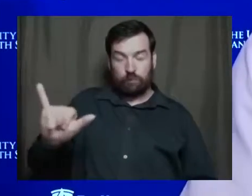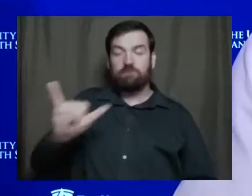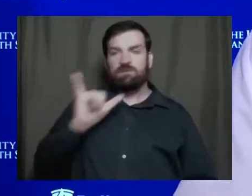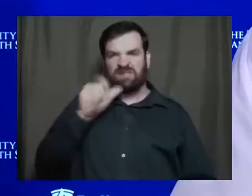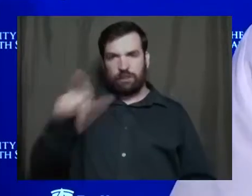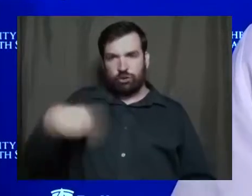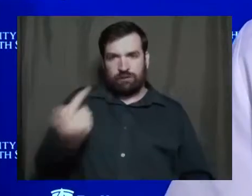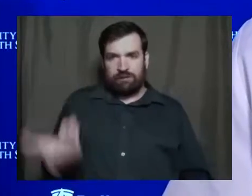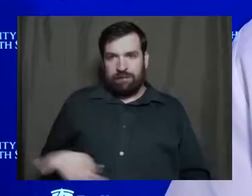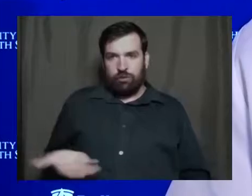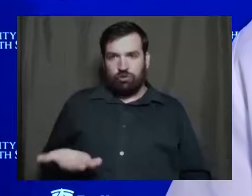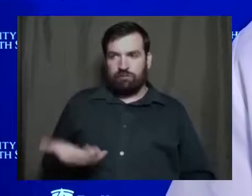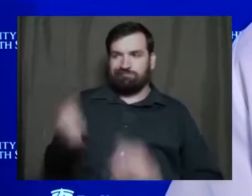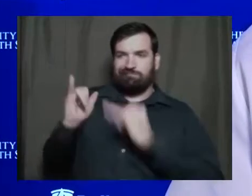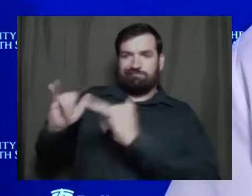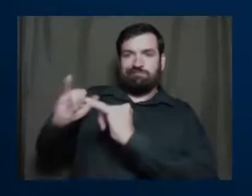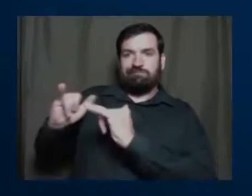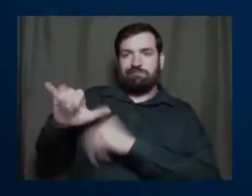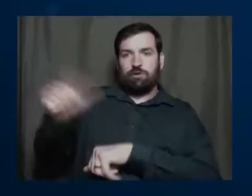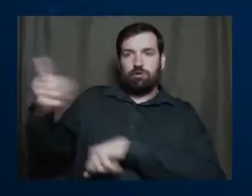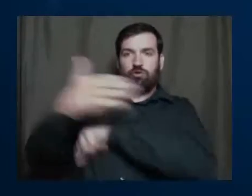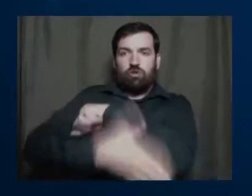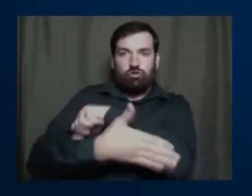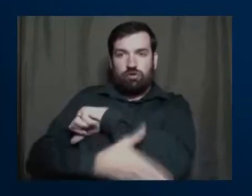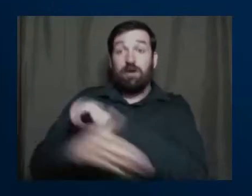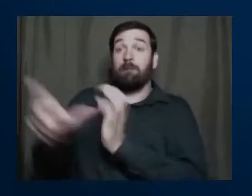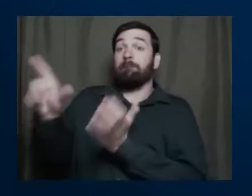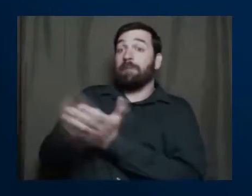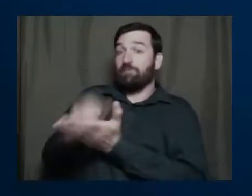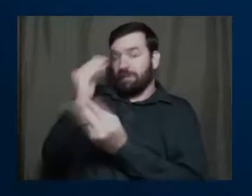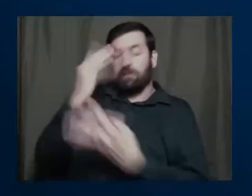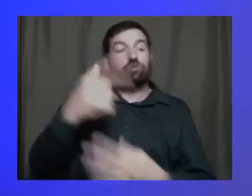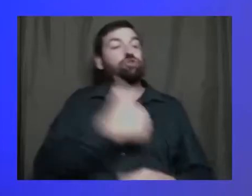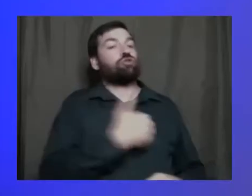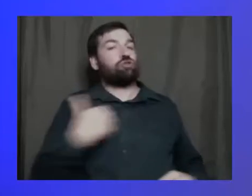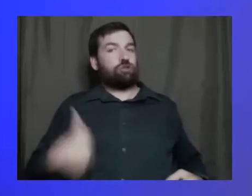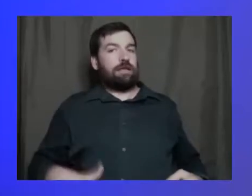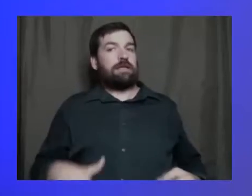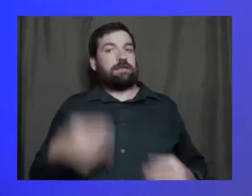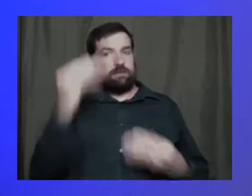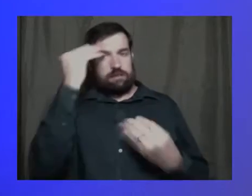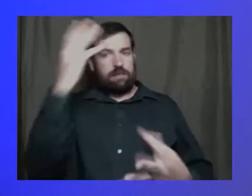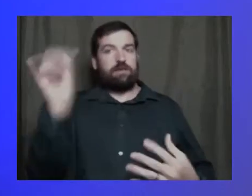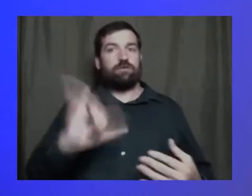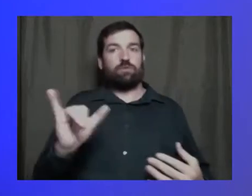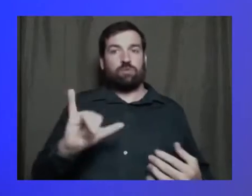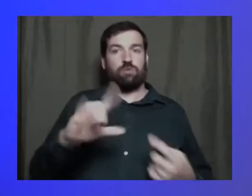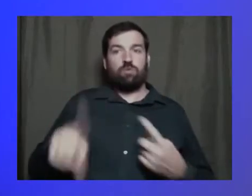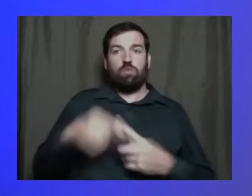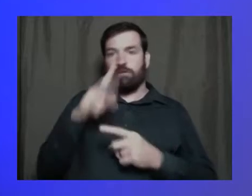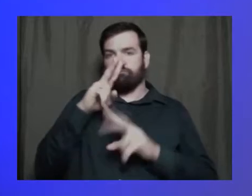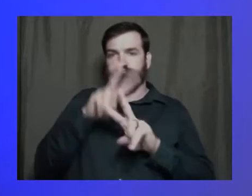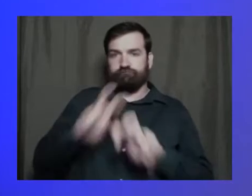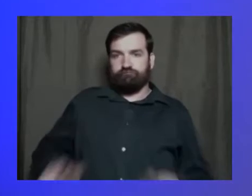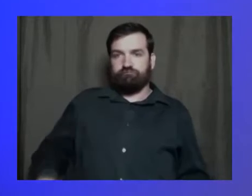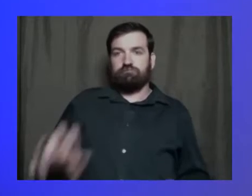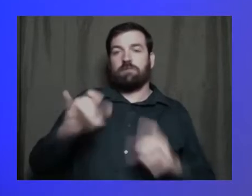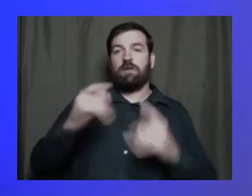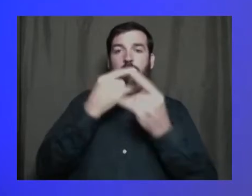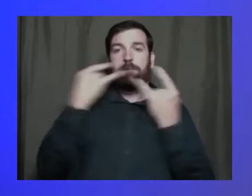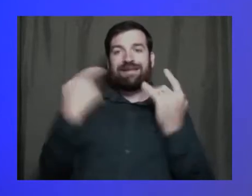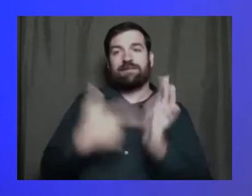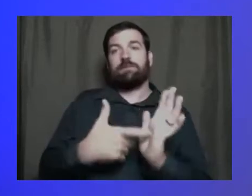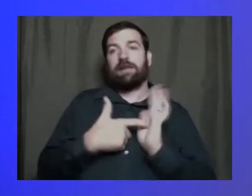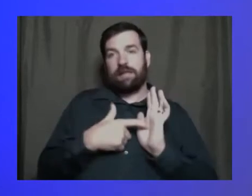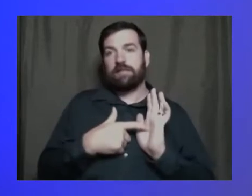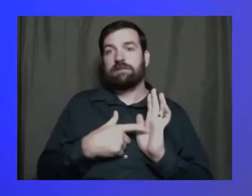in other countries, certainly from published data. And there's Chinese data now as well that when they lifted their mask mandates and mask requirements, they started